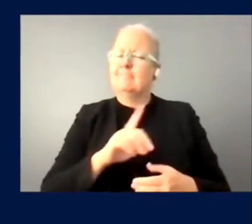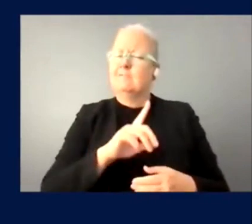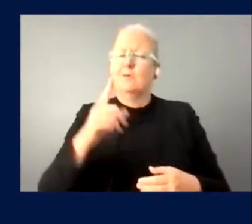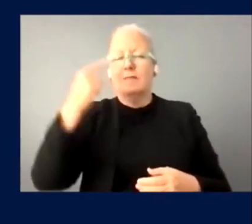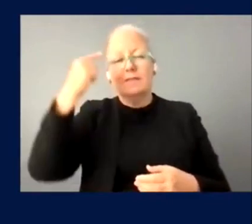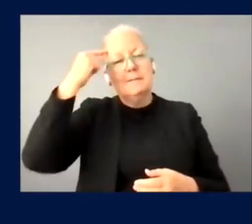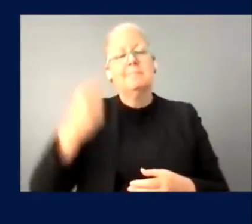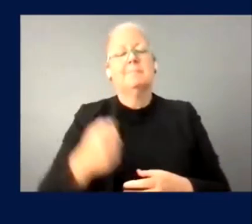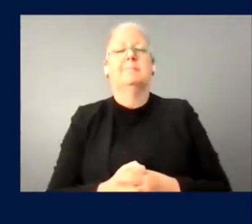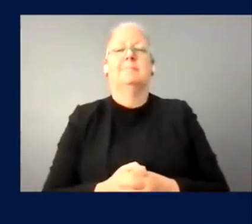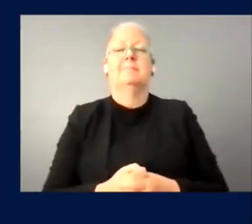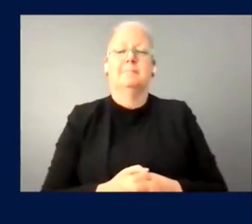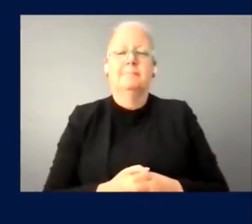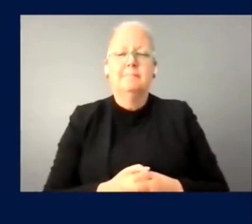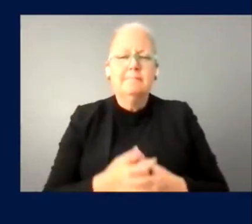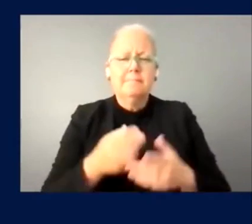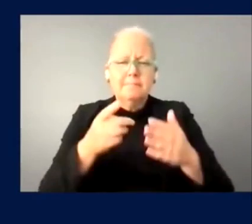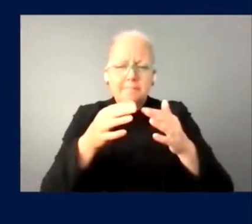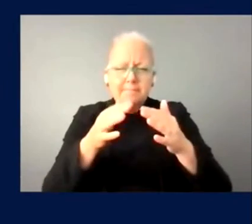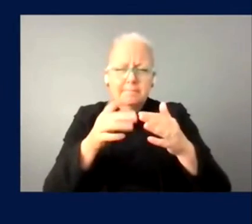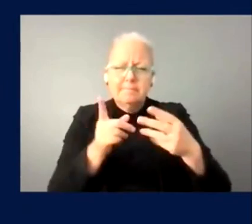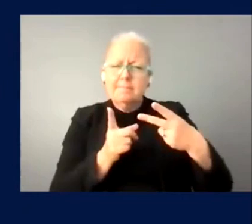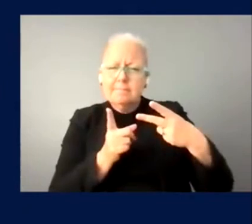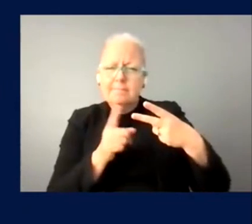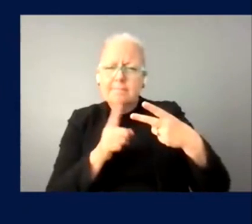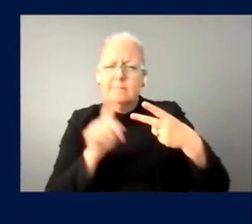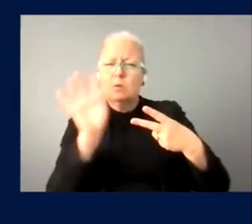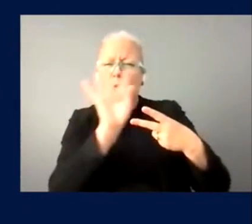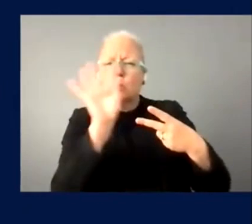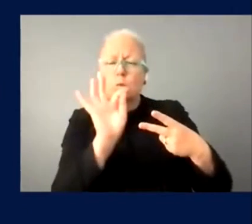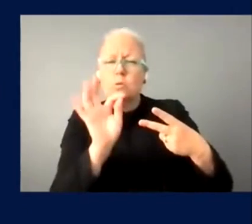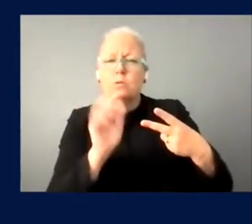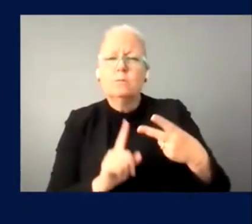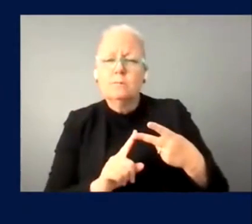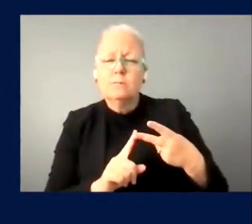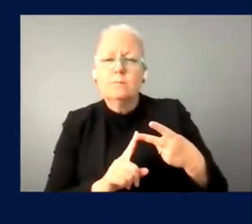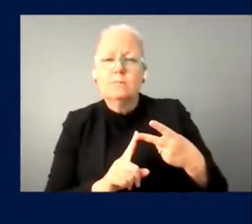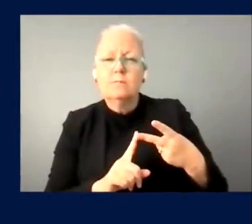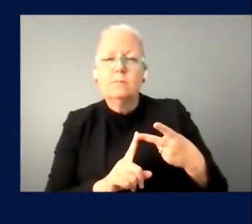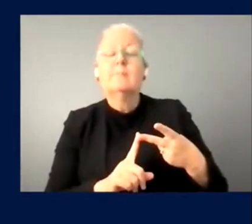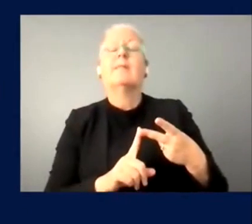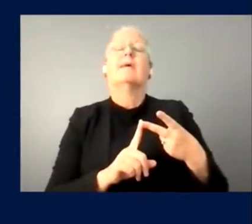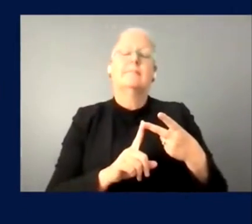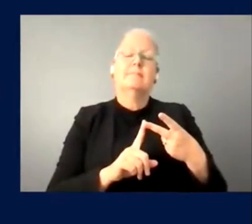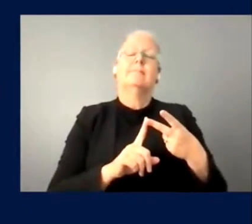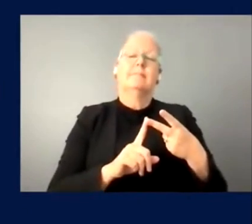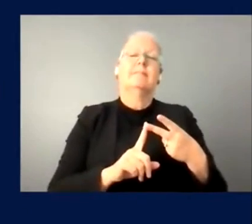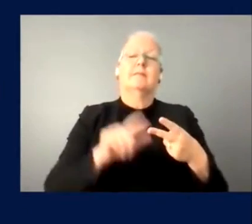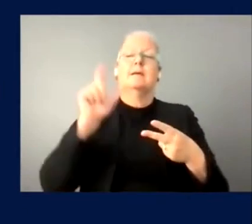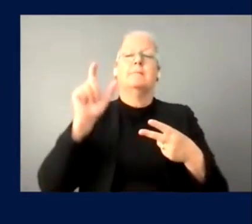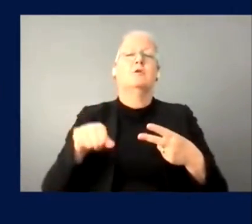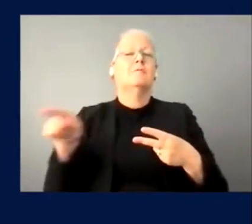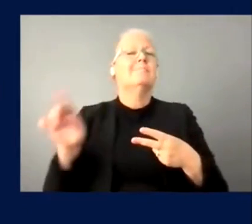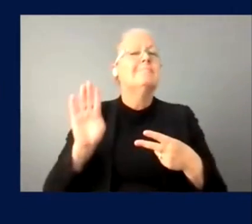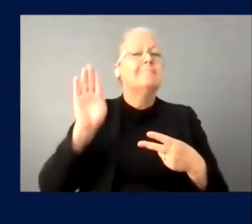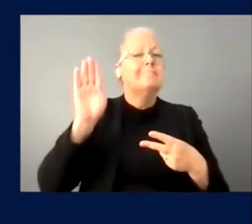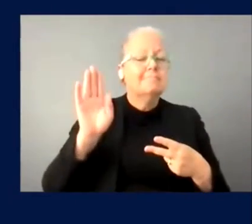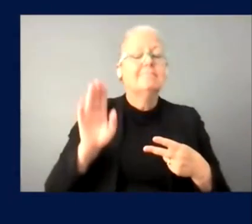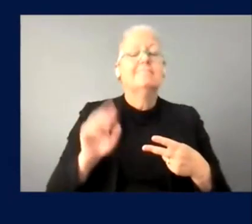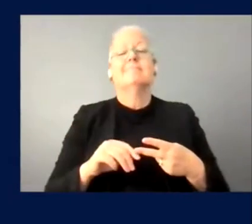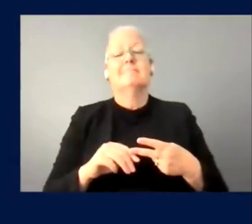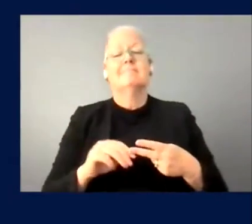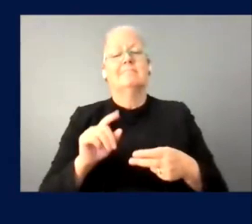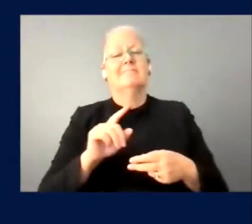And then another question. So there's not, yeah, someone's saying, you know, there's not enough wheelchair accessible toilets in most